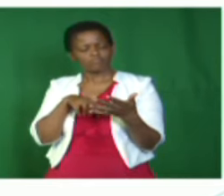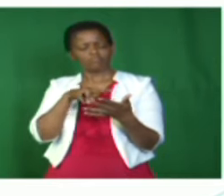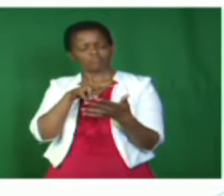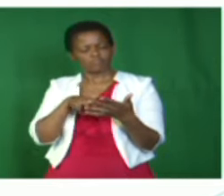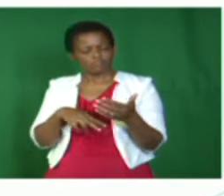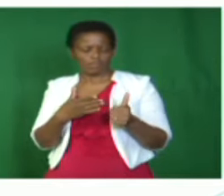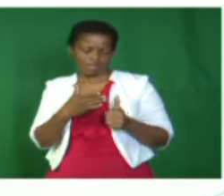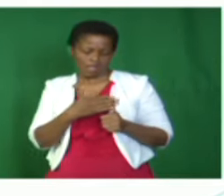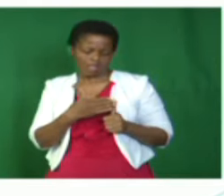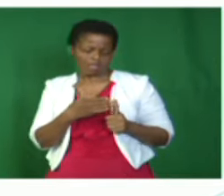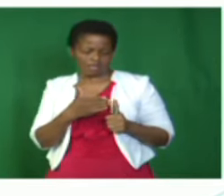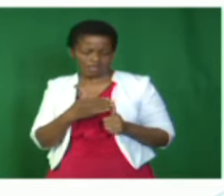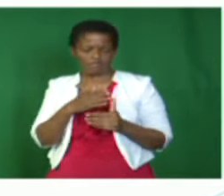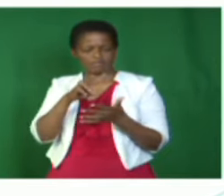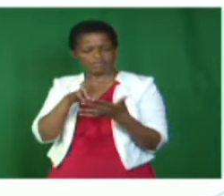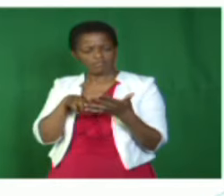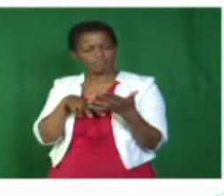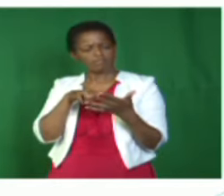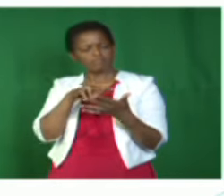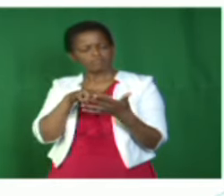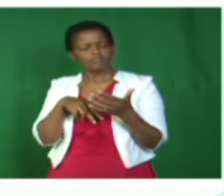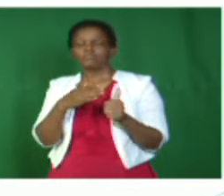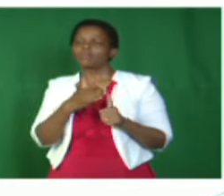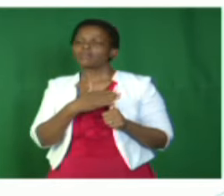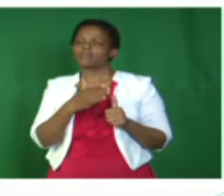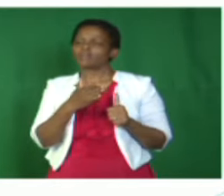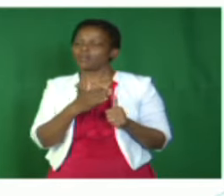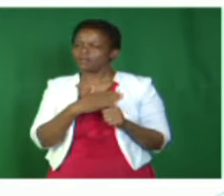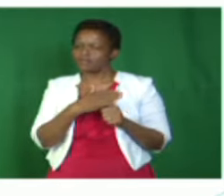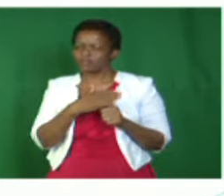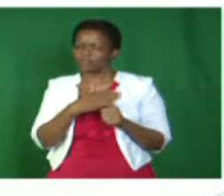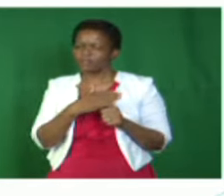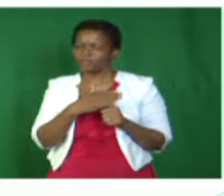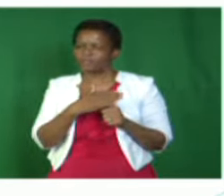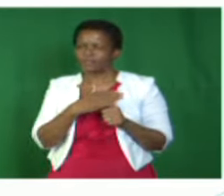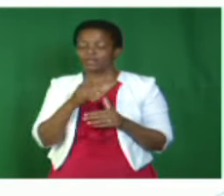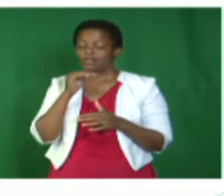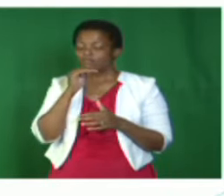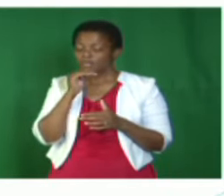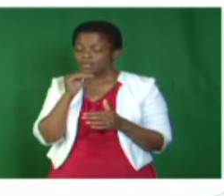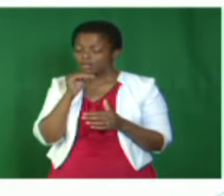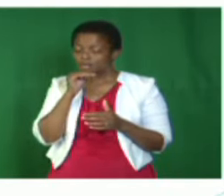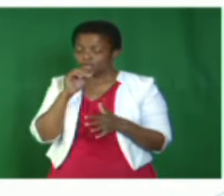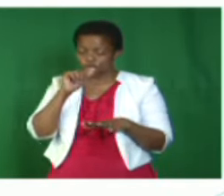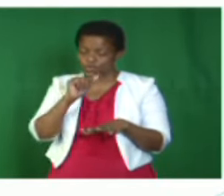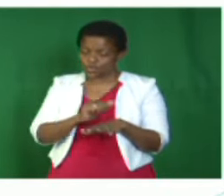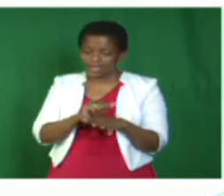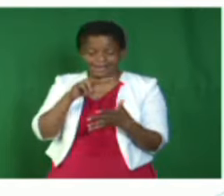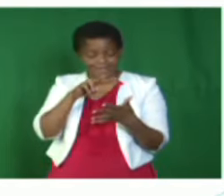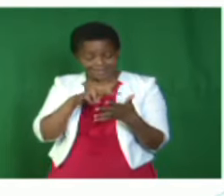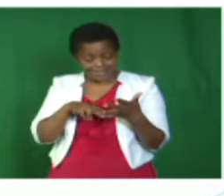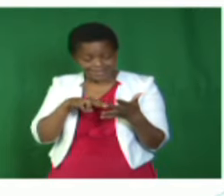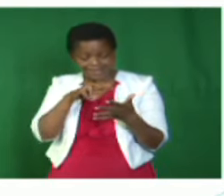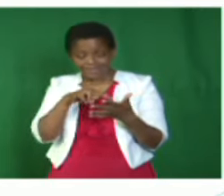respond to texts that are presented in different varieties. That is, you are able to read an